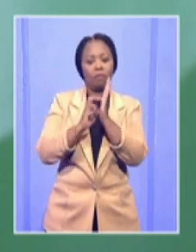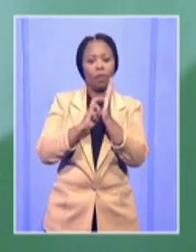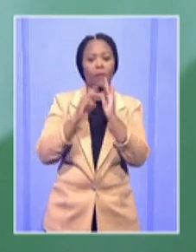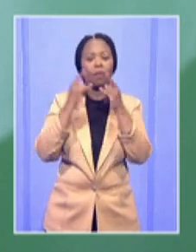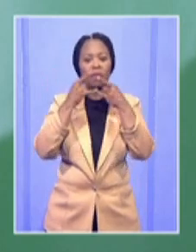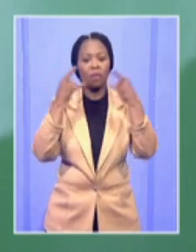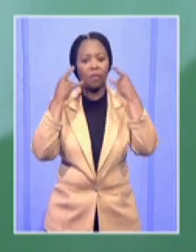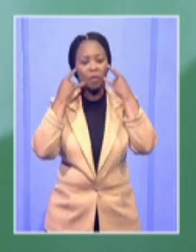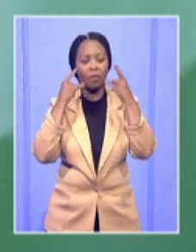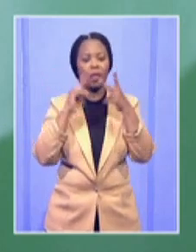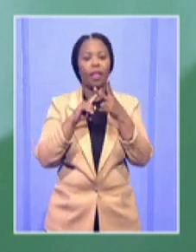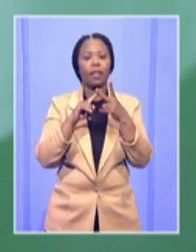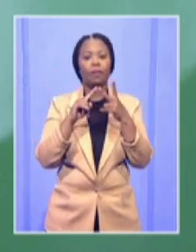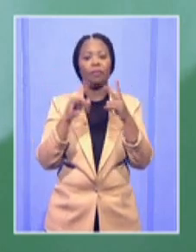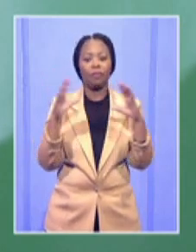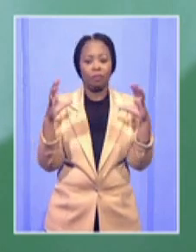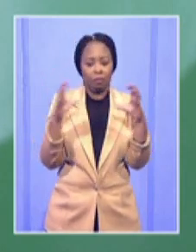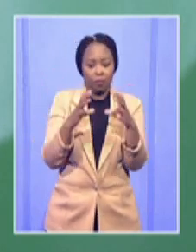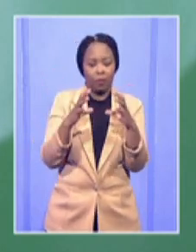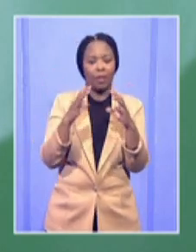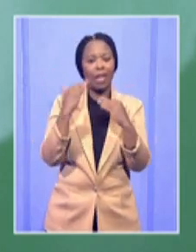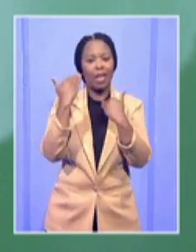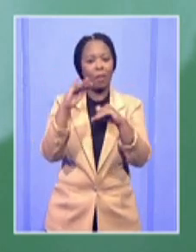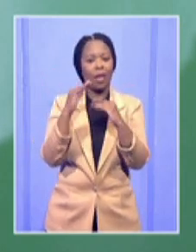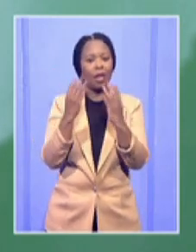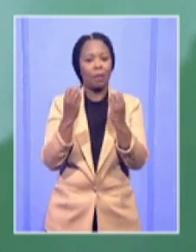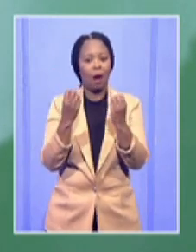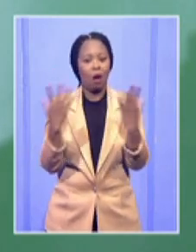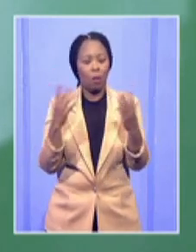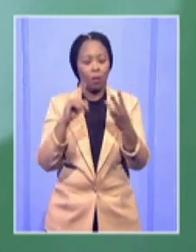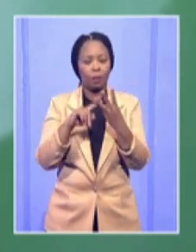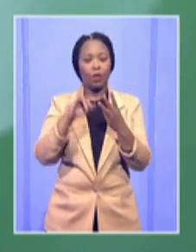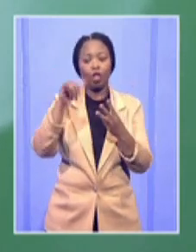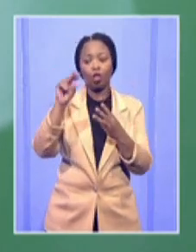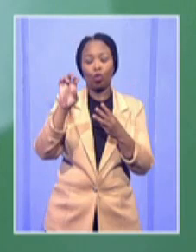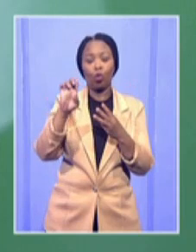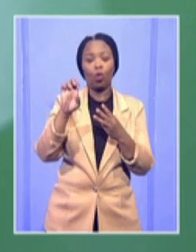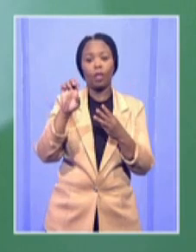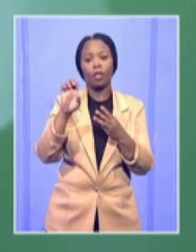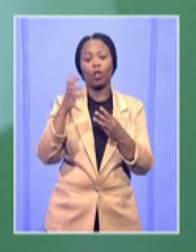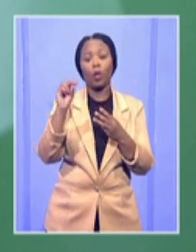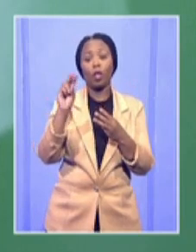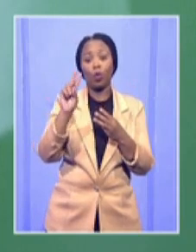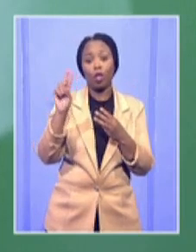on gatherings, and travel requirements in June 2022.